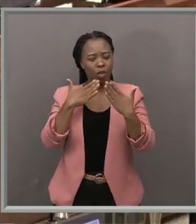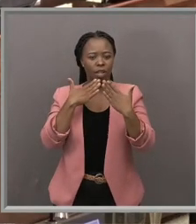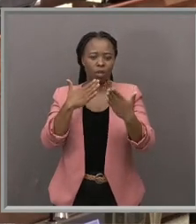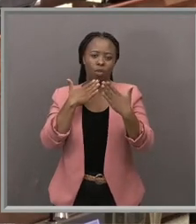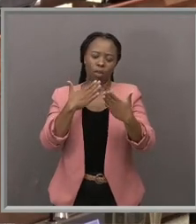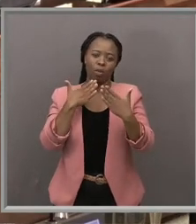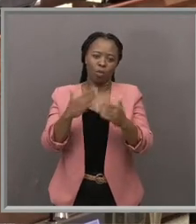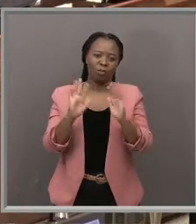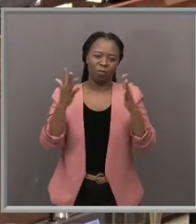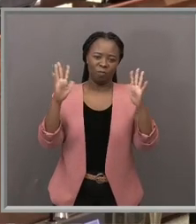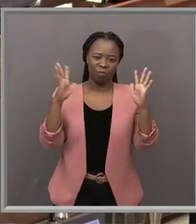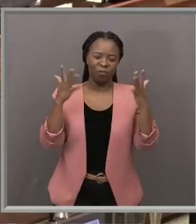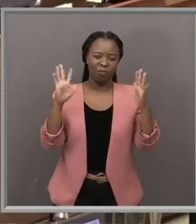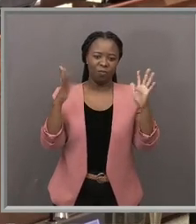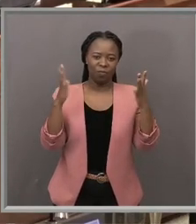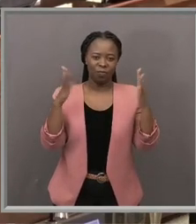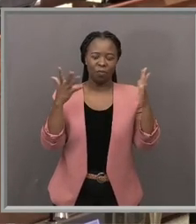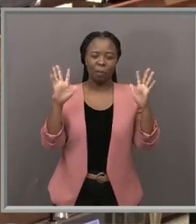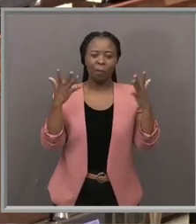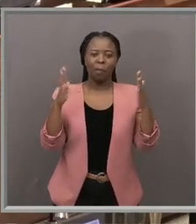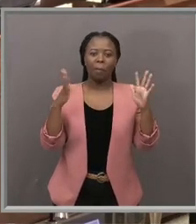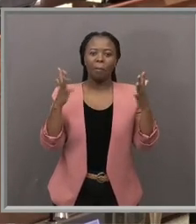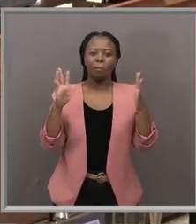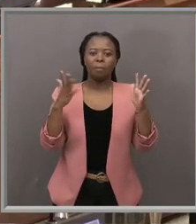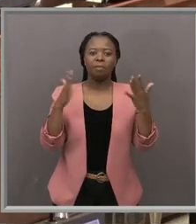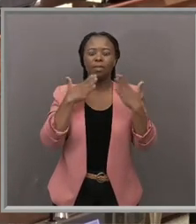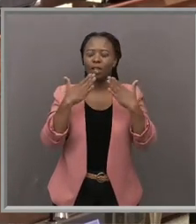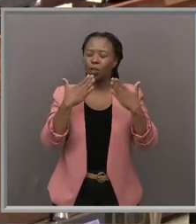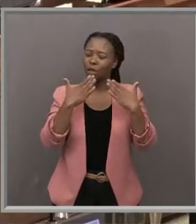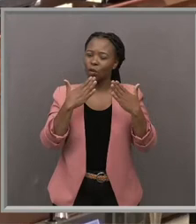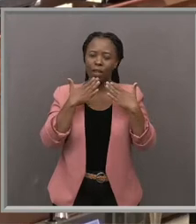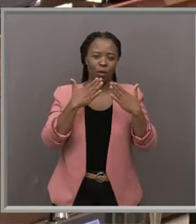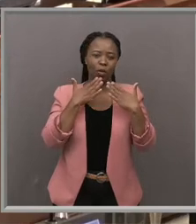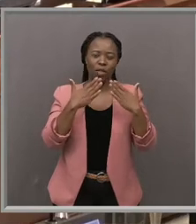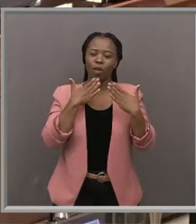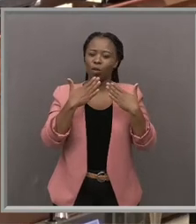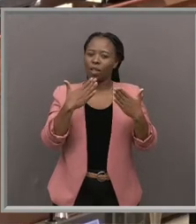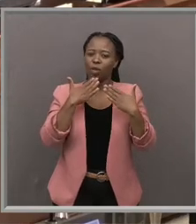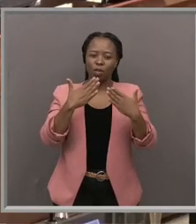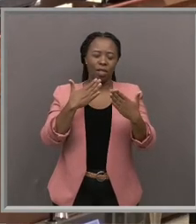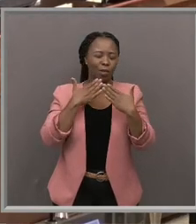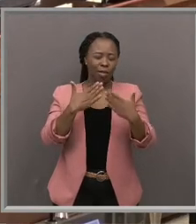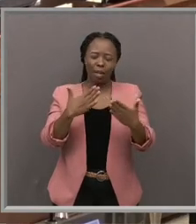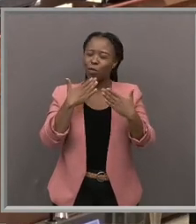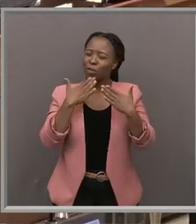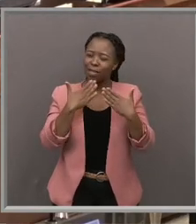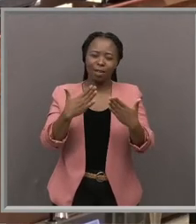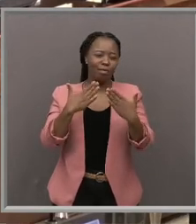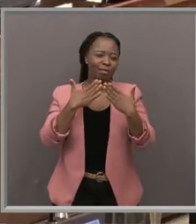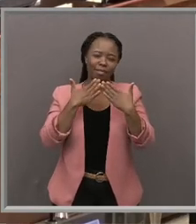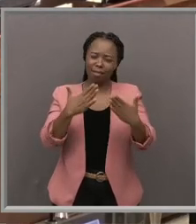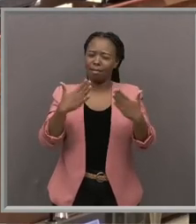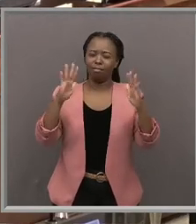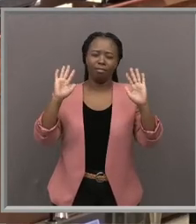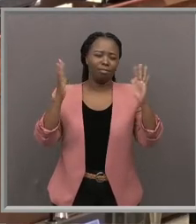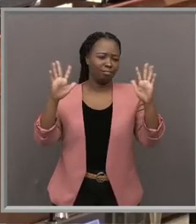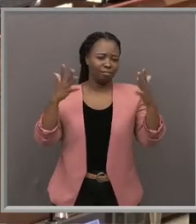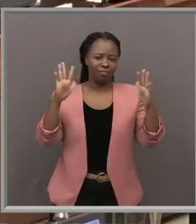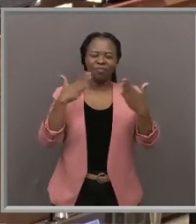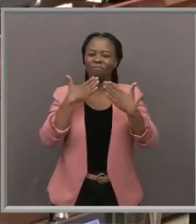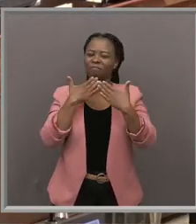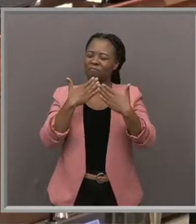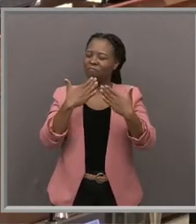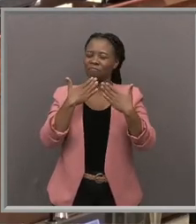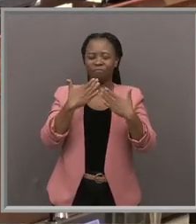you, thank you, thank you, thank you, thank you, thank you, thank you, thank you, thank you, thank you, thank you, thank you, thank you.